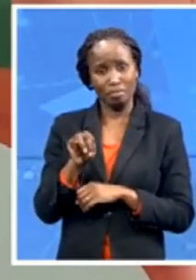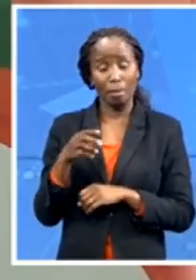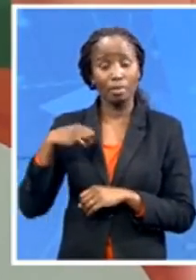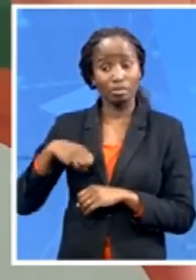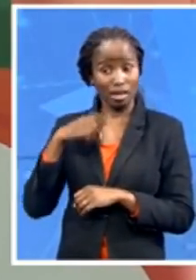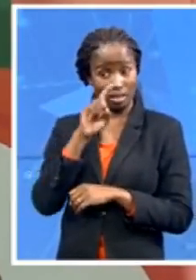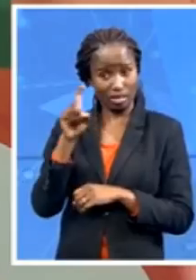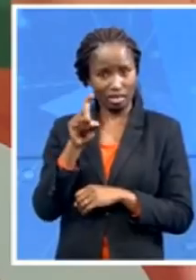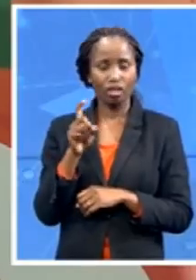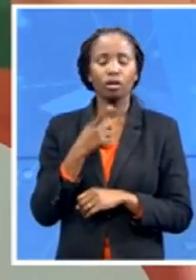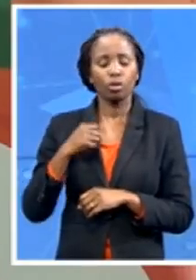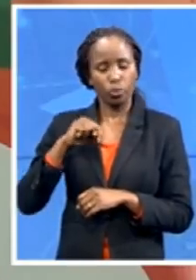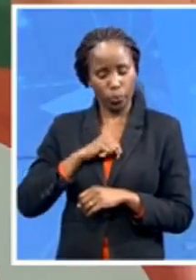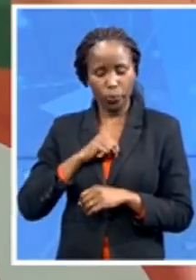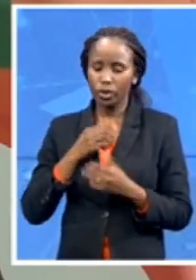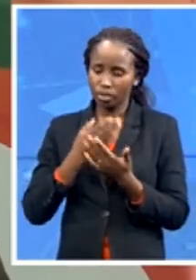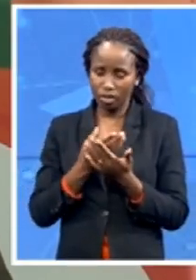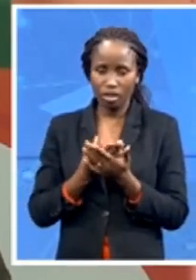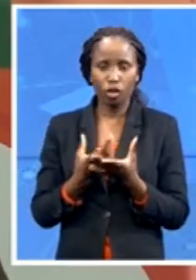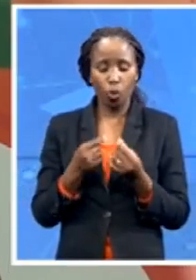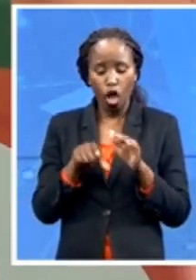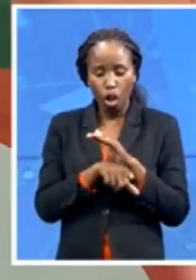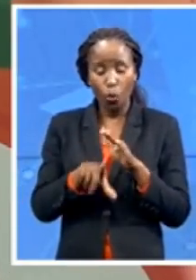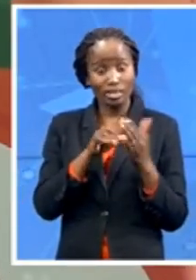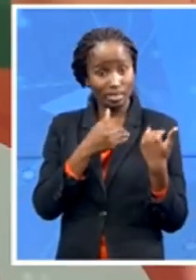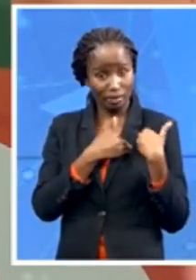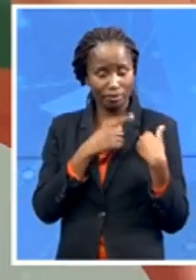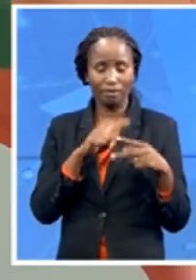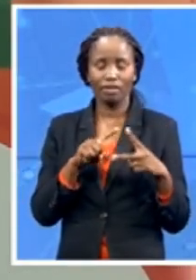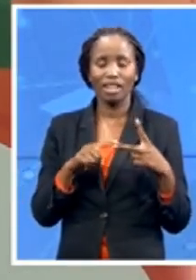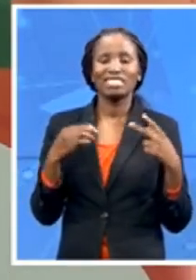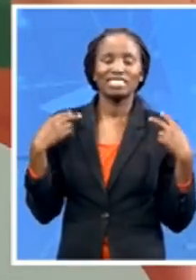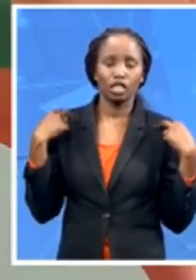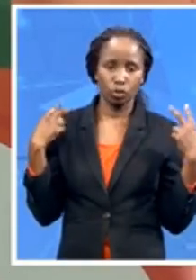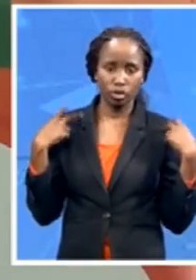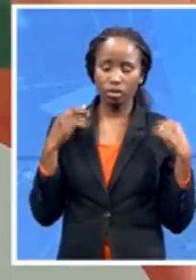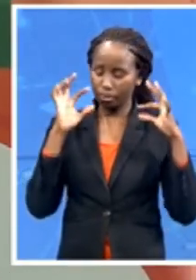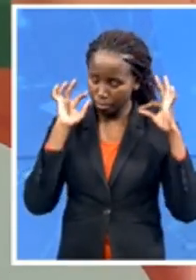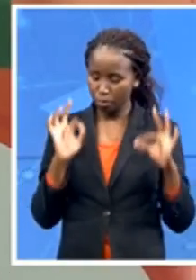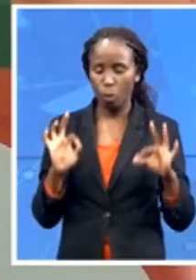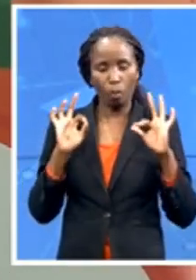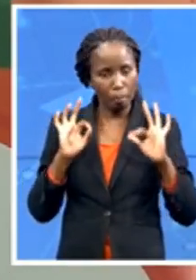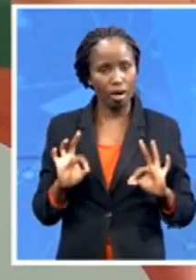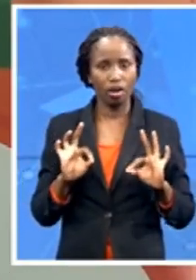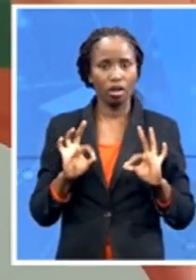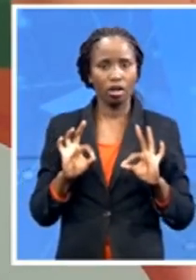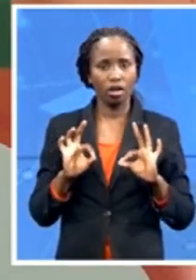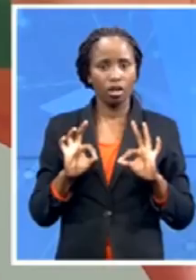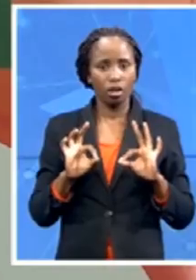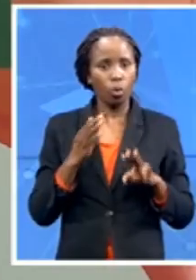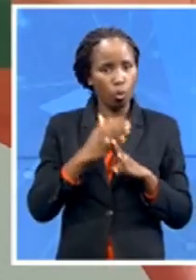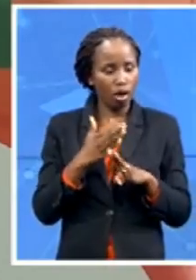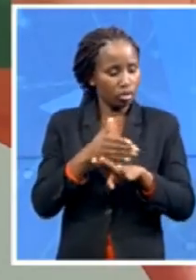local safety and security agencies to be properly capacitated and coordinated and be brought